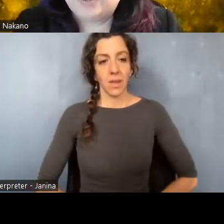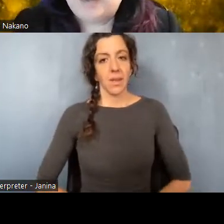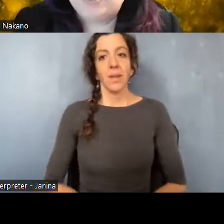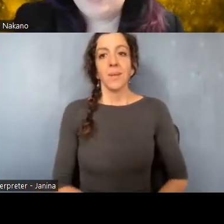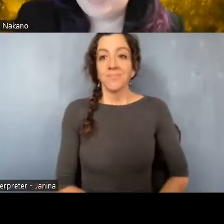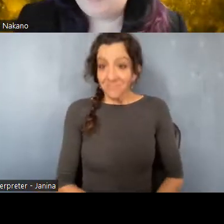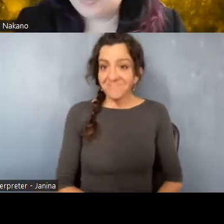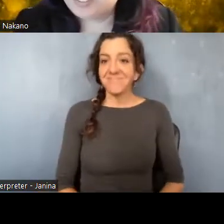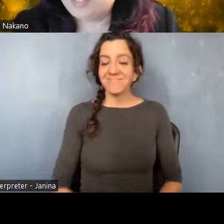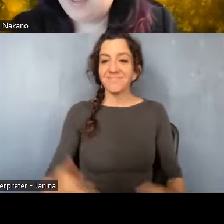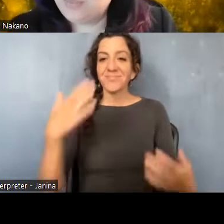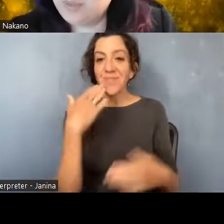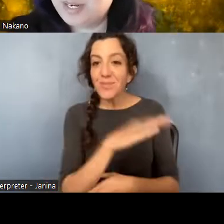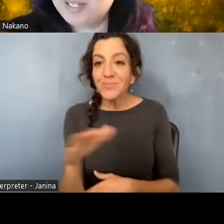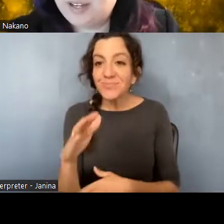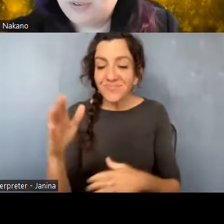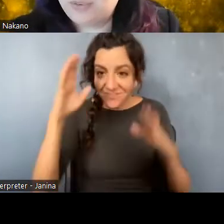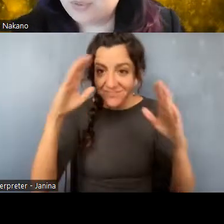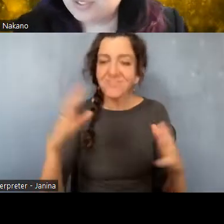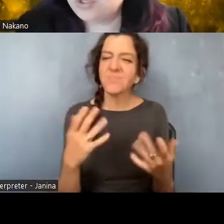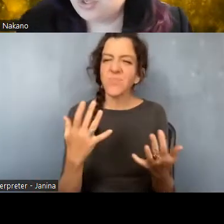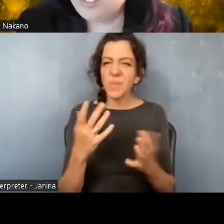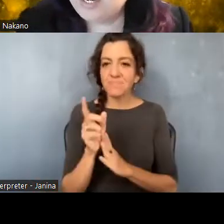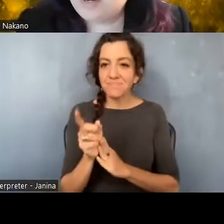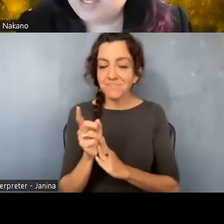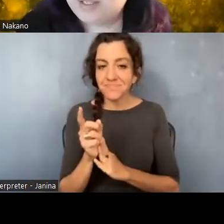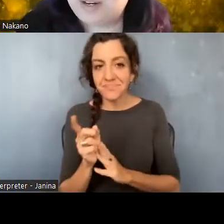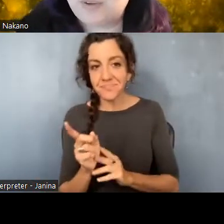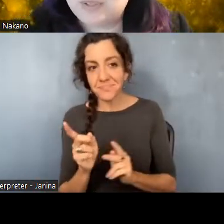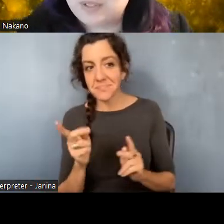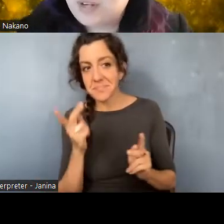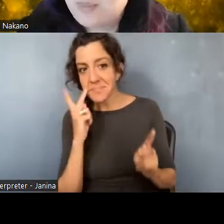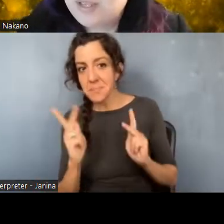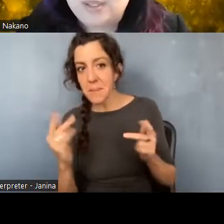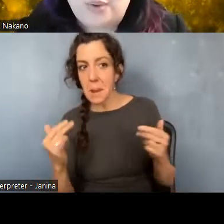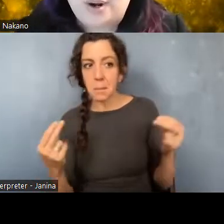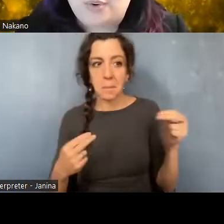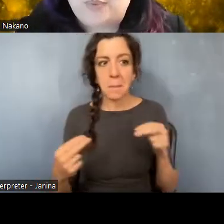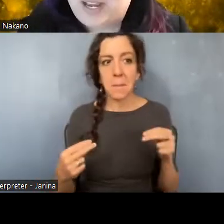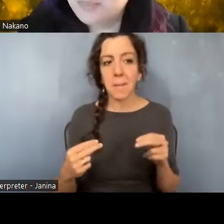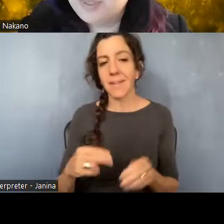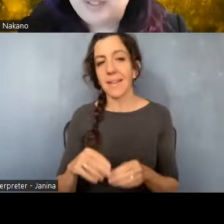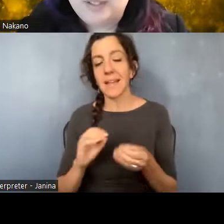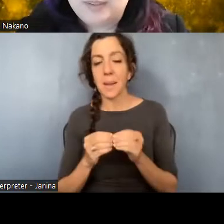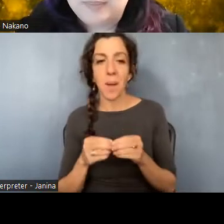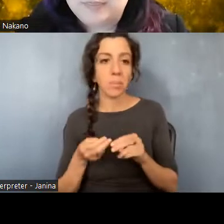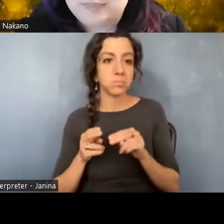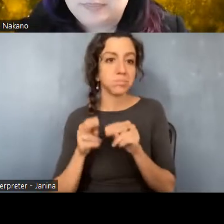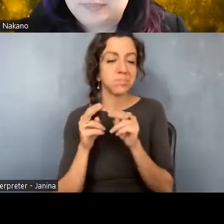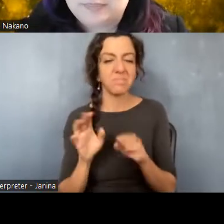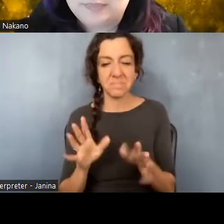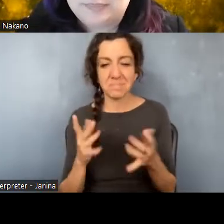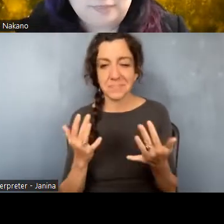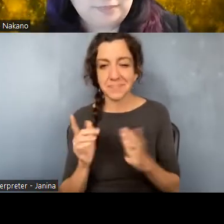Once again, good afternoon. We're just going to give it one more minute for folks to join. We see a lot of folks are still coming into the webinar room right now.